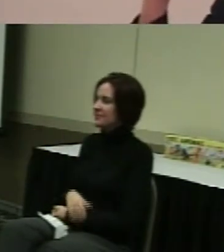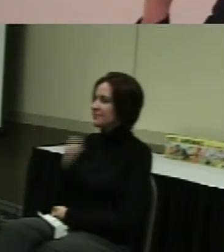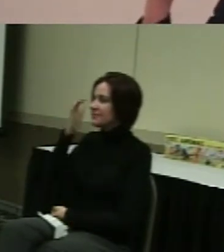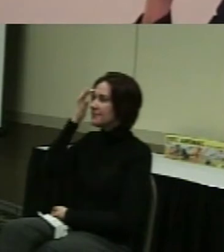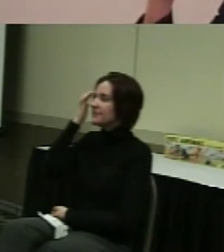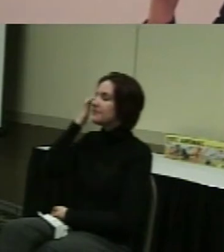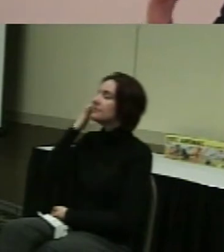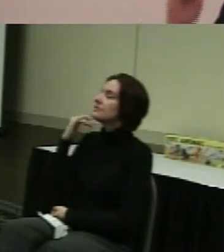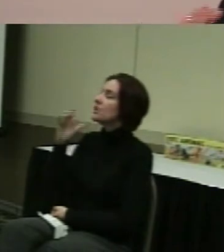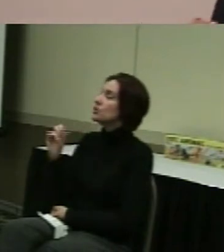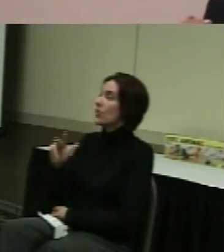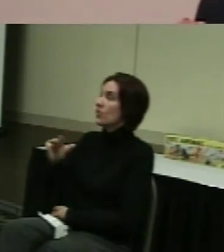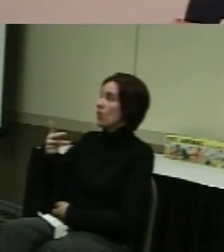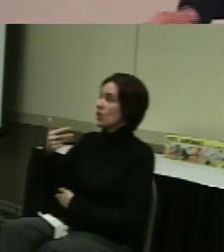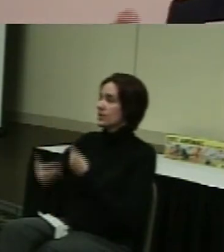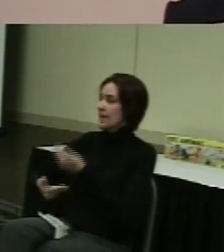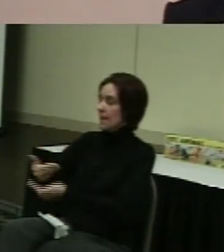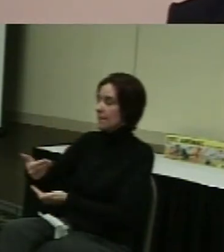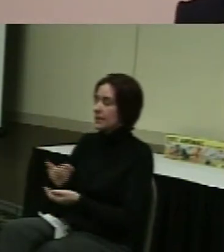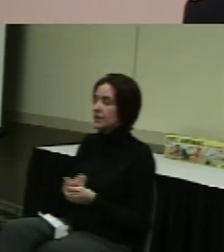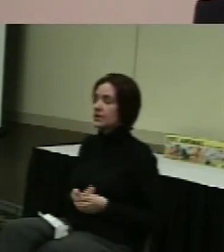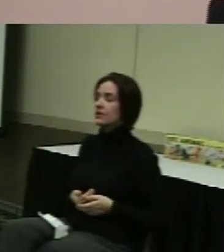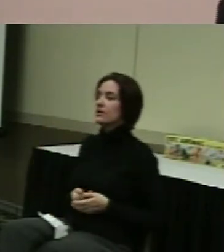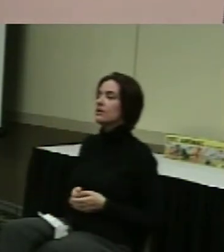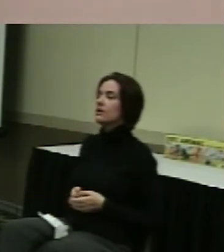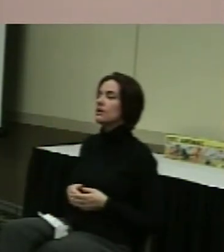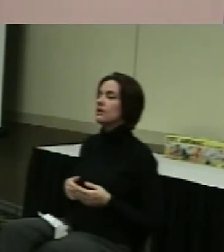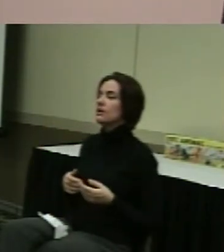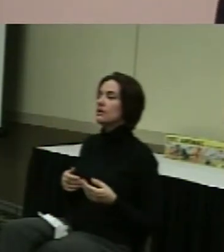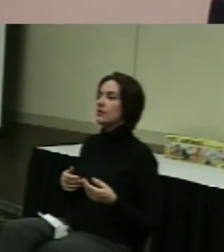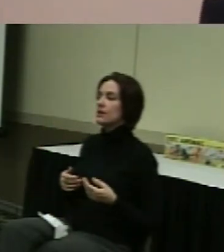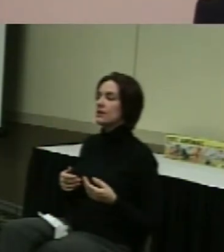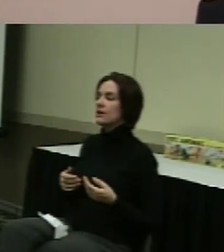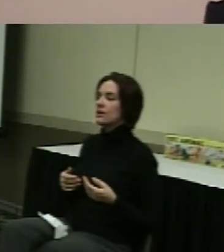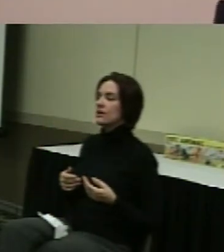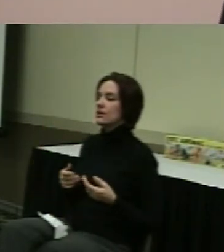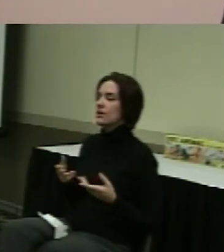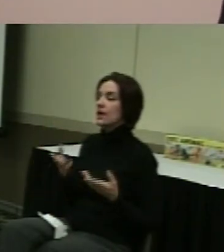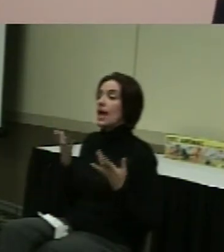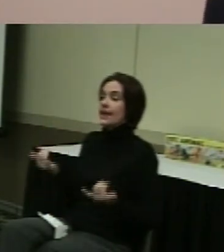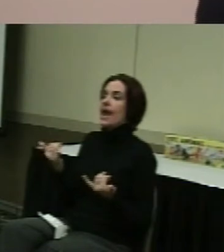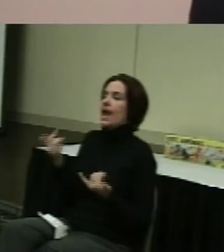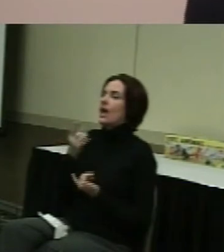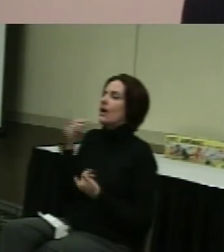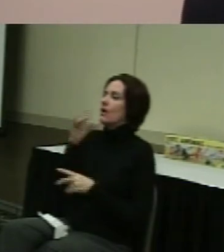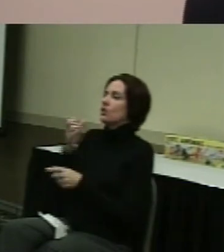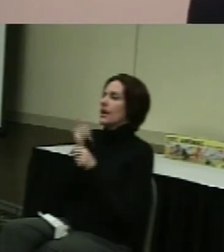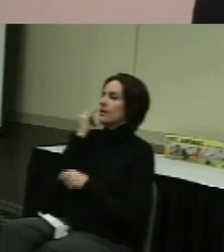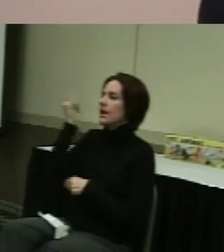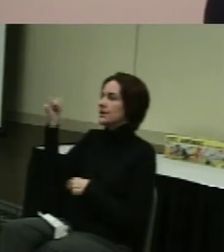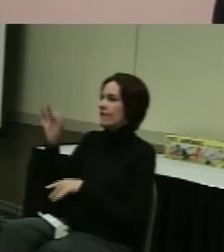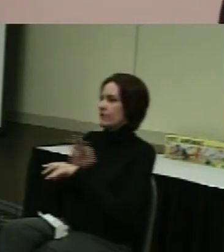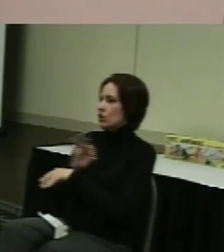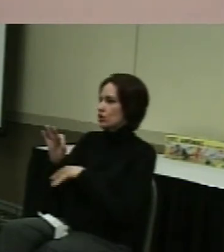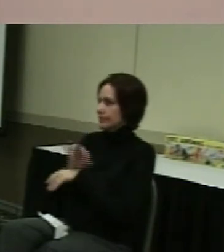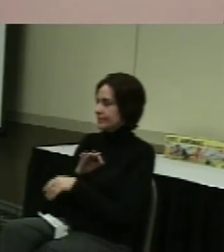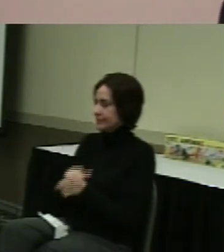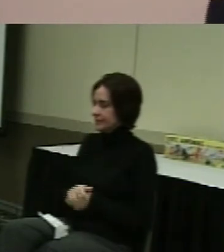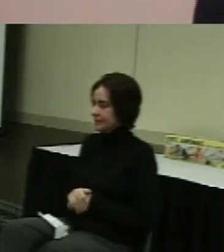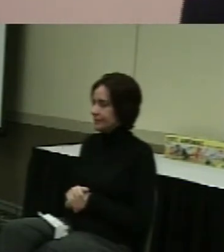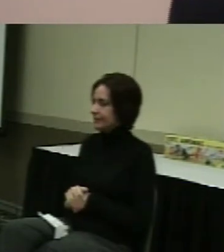the third step here is, now you're getting the idea of function. And fill in the